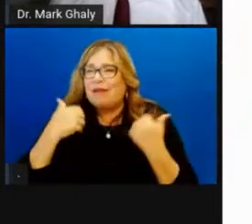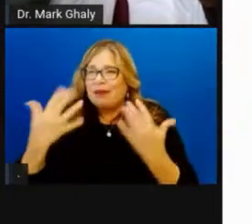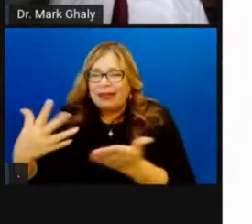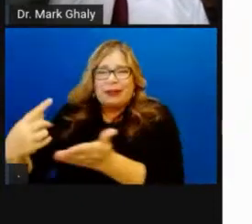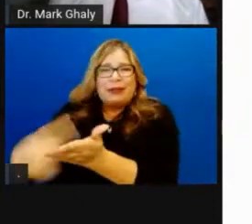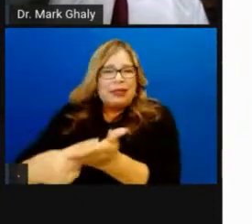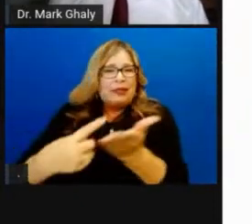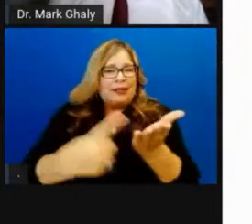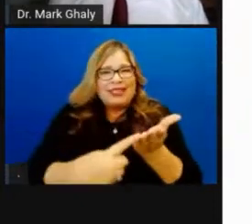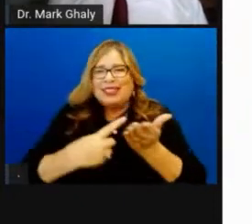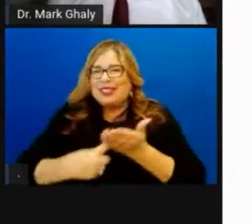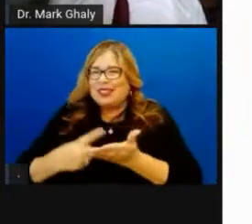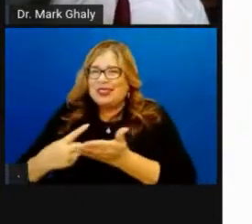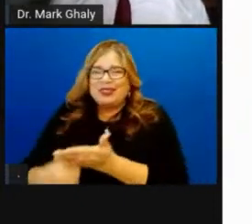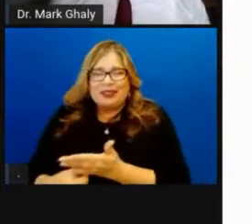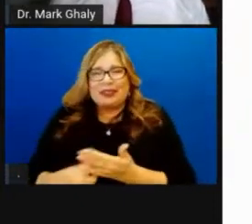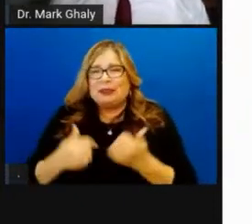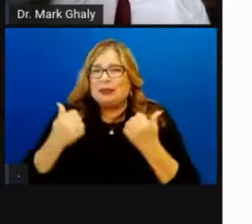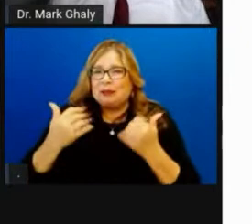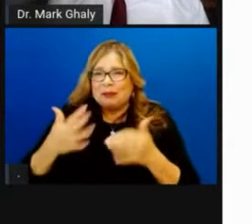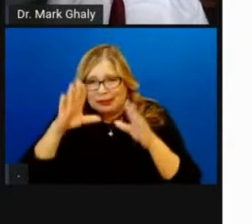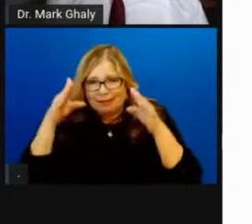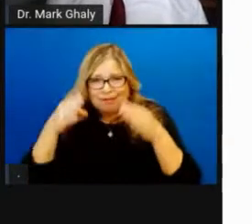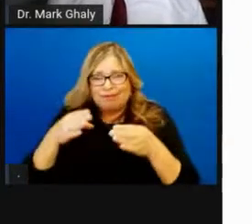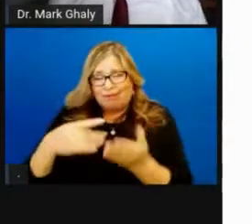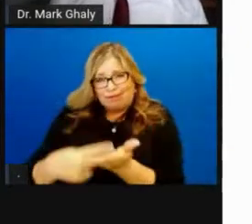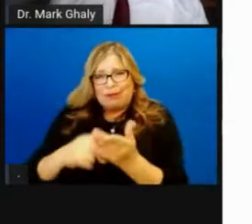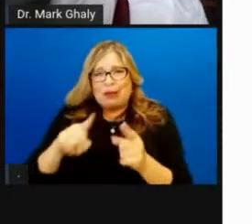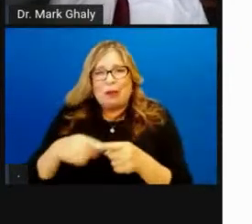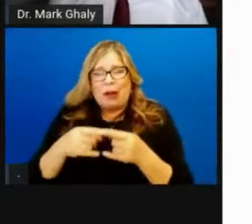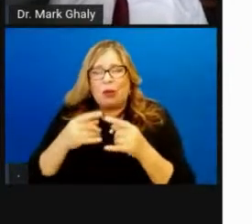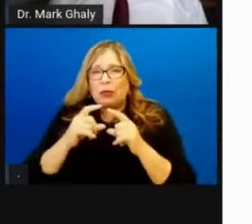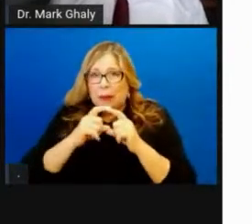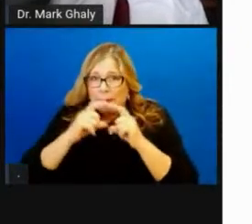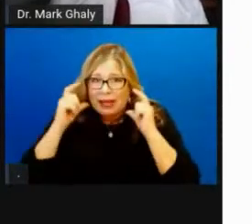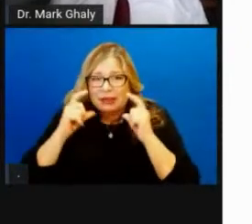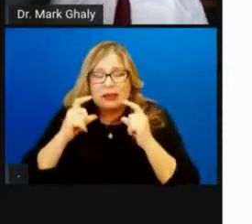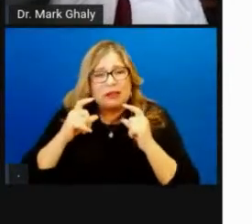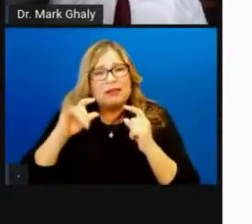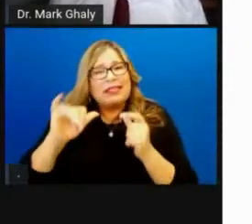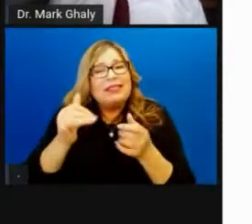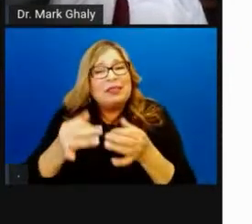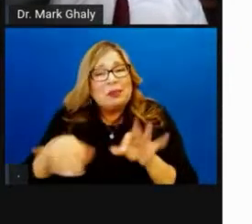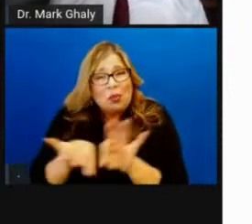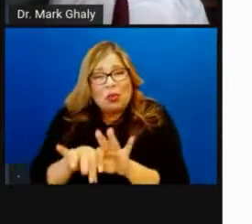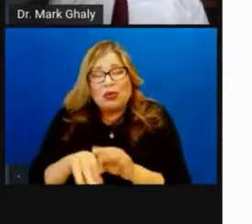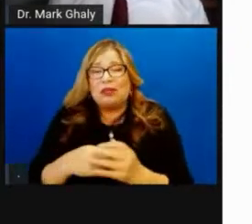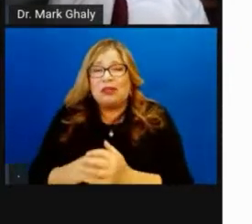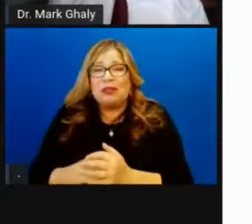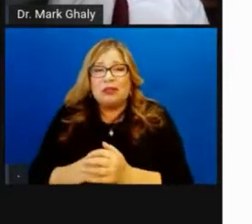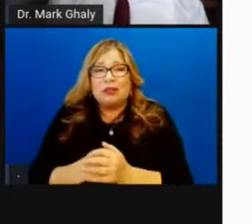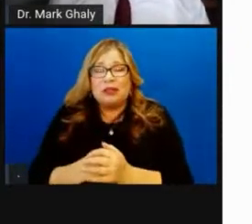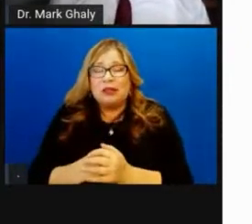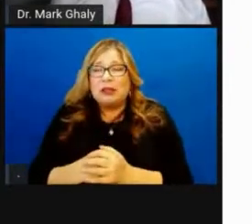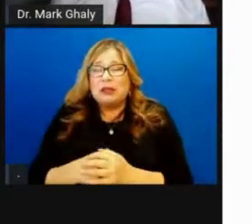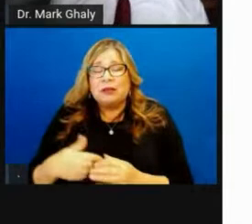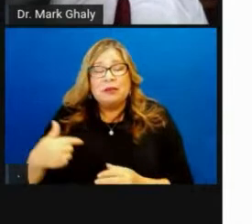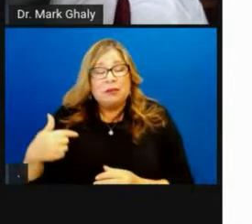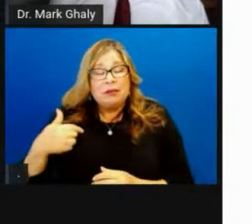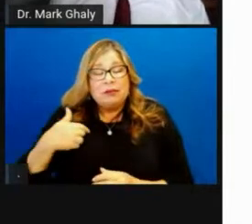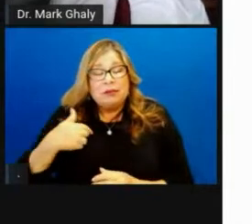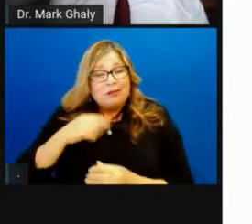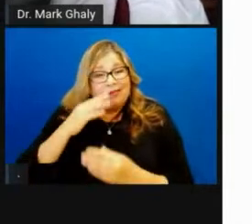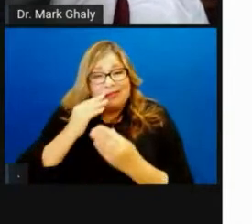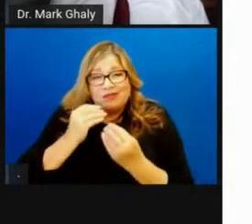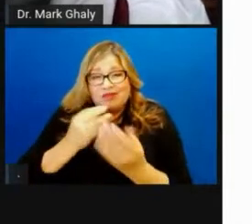of energy and focus, and it's important. It's something that Californians have leaned on. And I will just say, and I should have